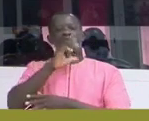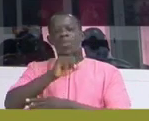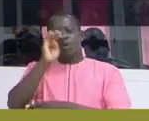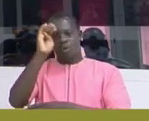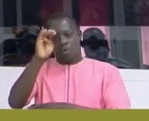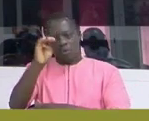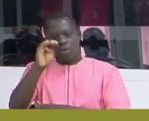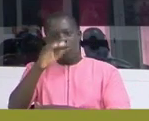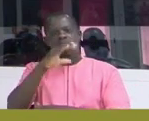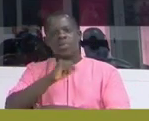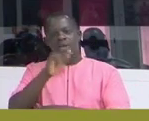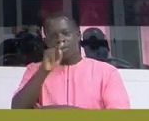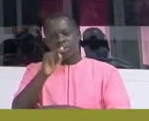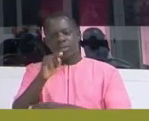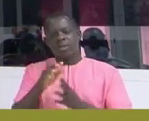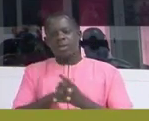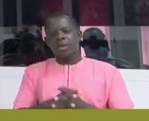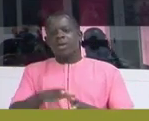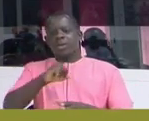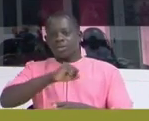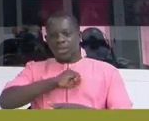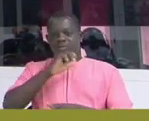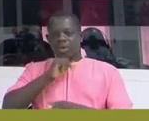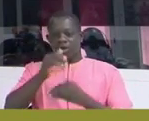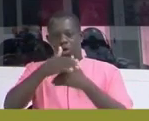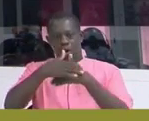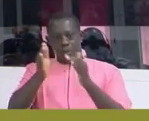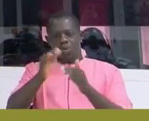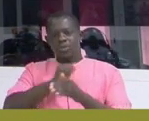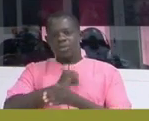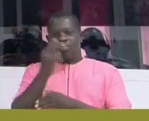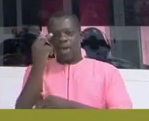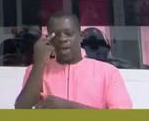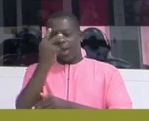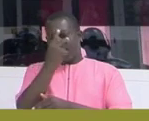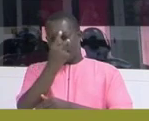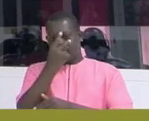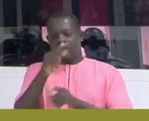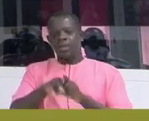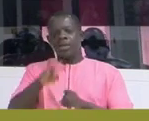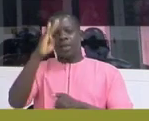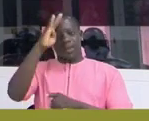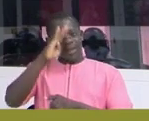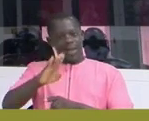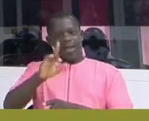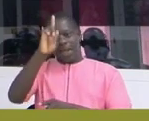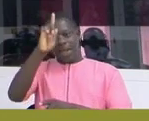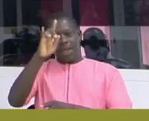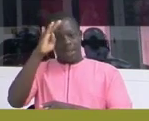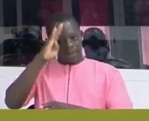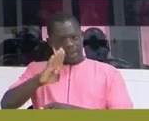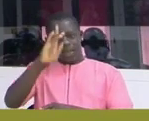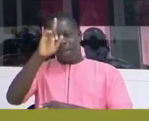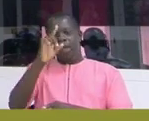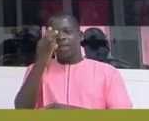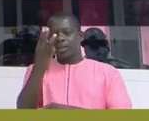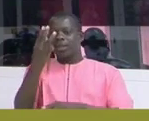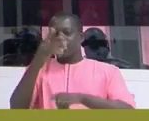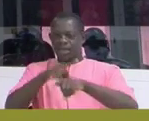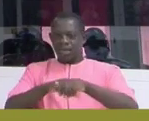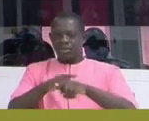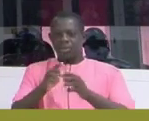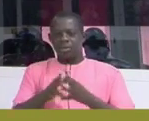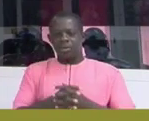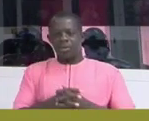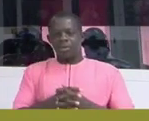speaking. When Samu called him opened his eyes, he thanked God